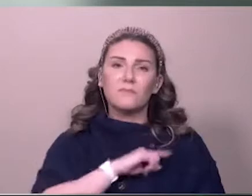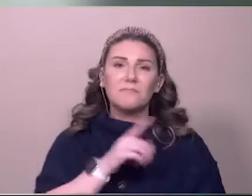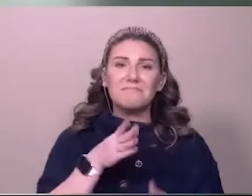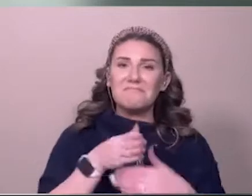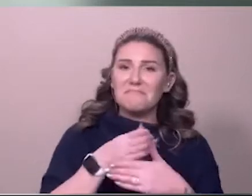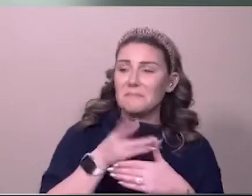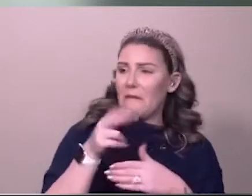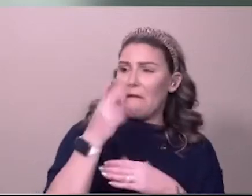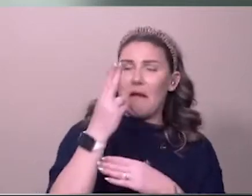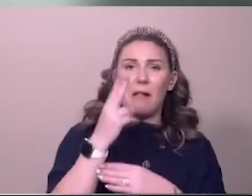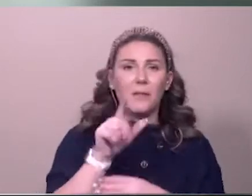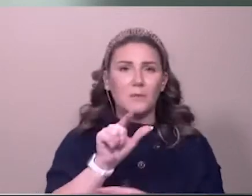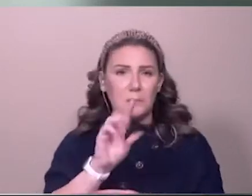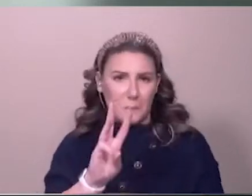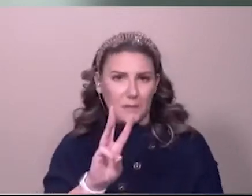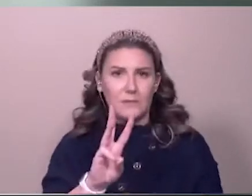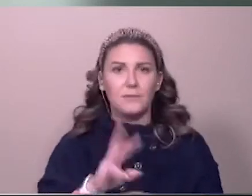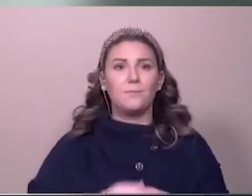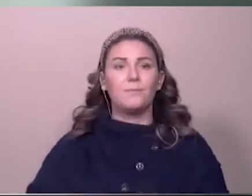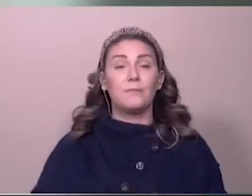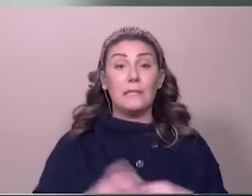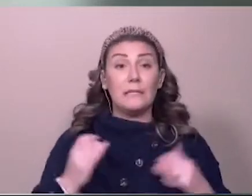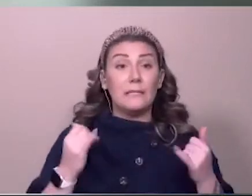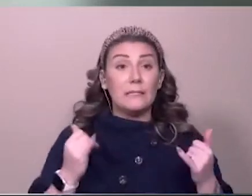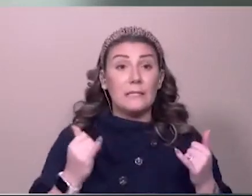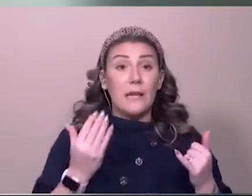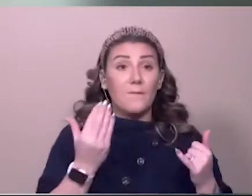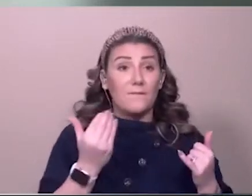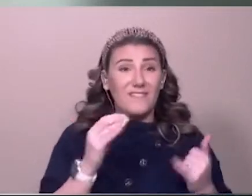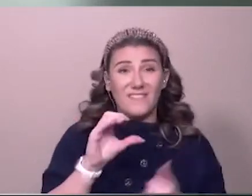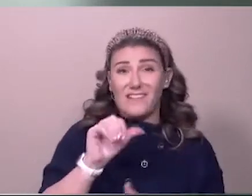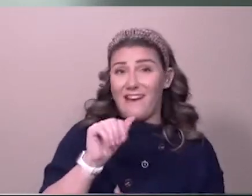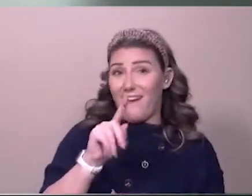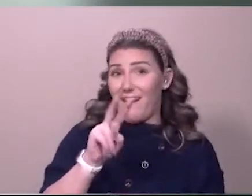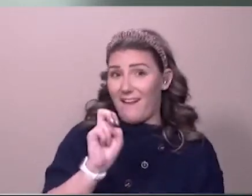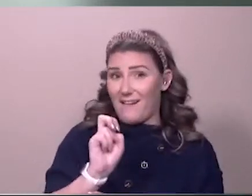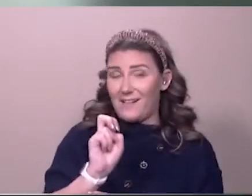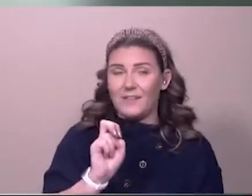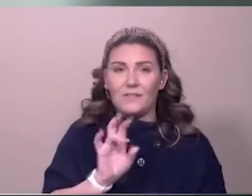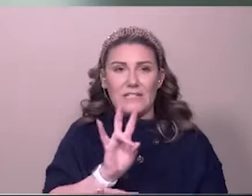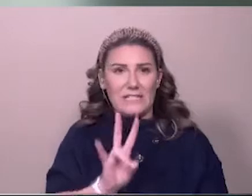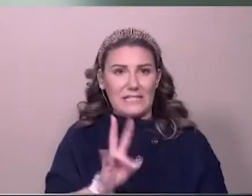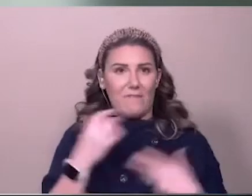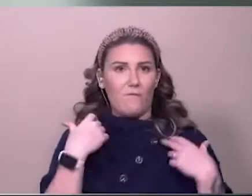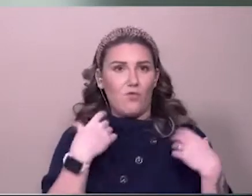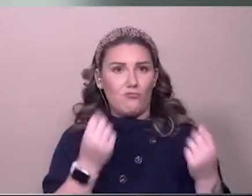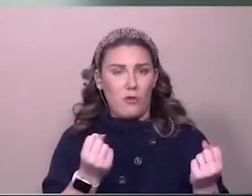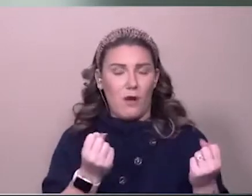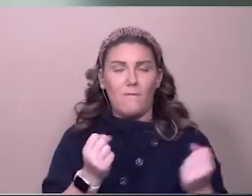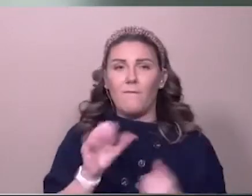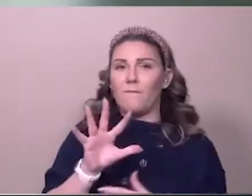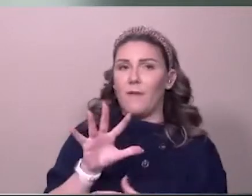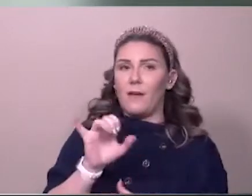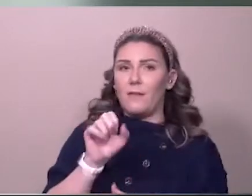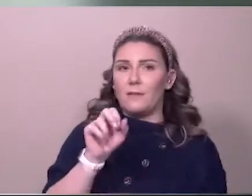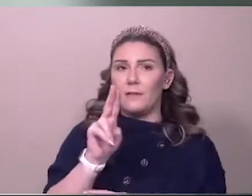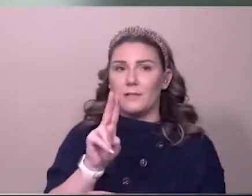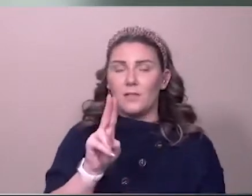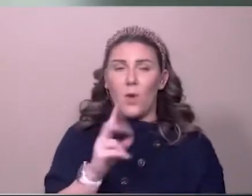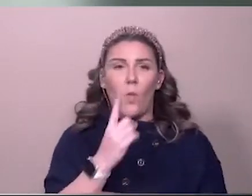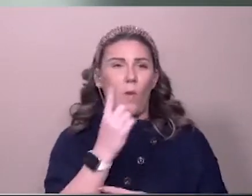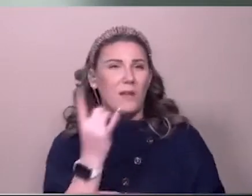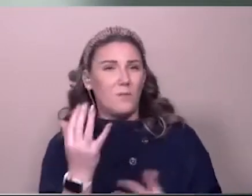high was 26. Today we have 15 active, 7 recovering, 5 in the ICU. 1 is holding in